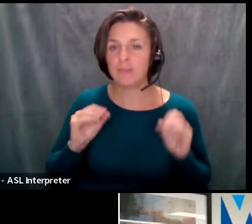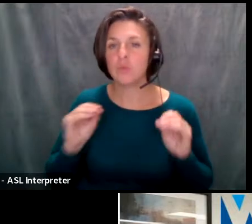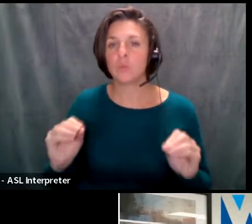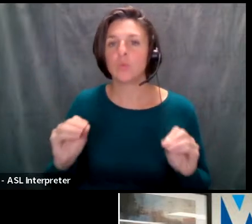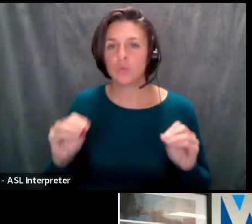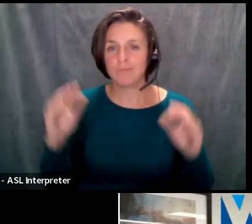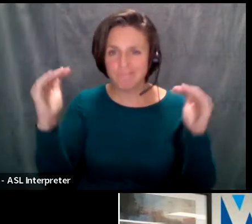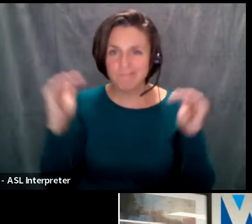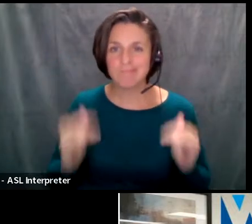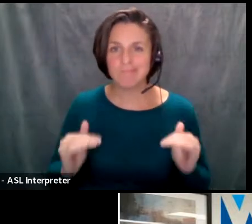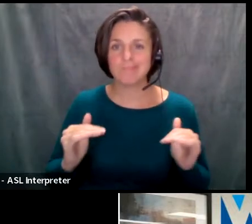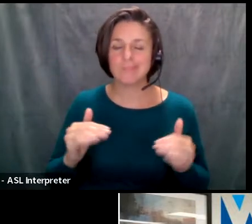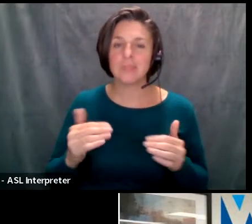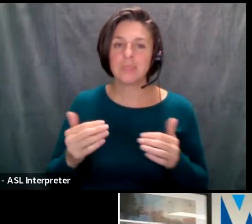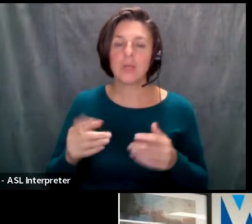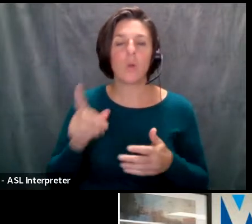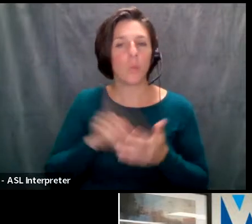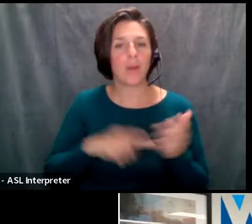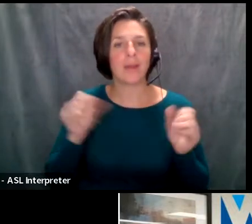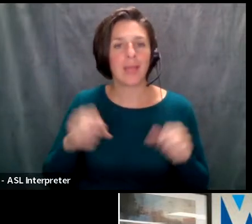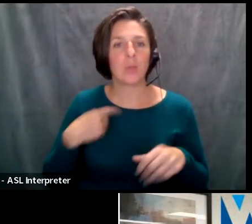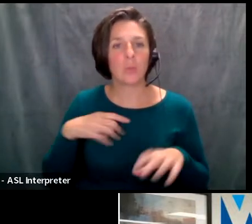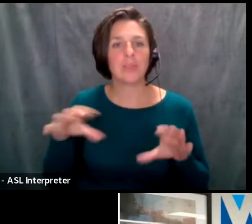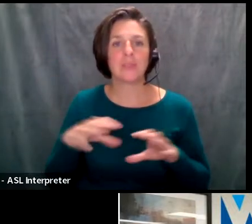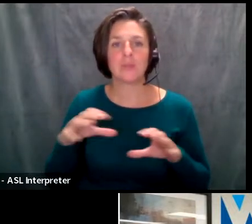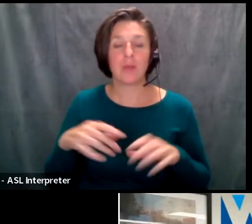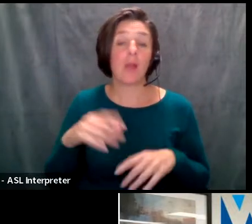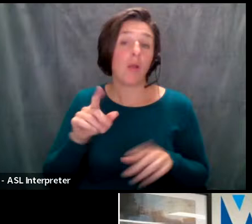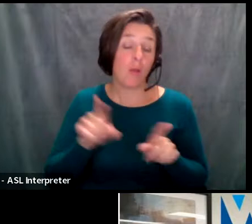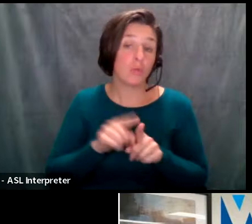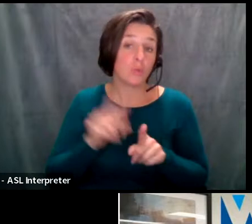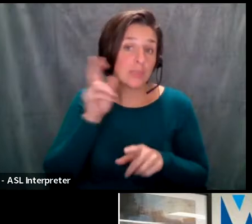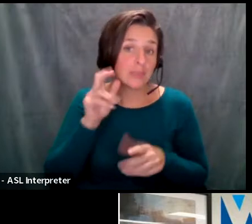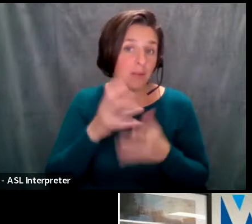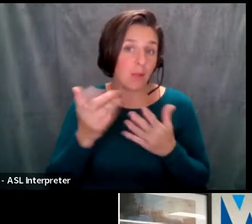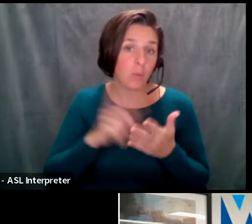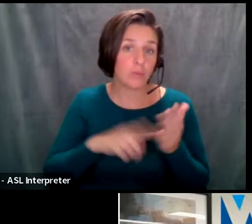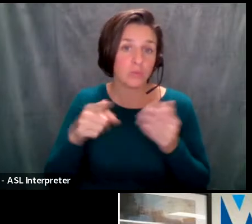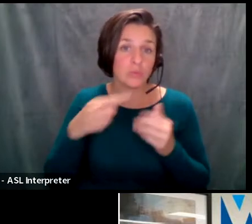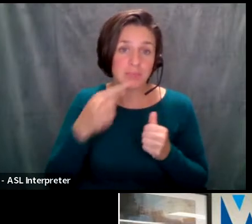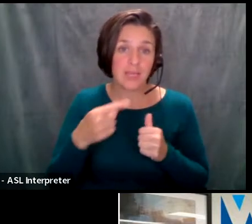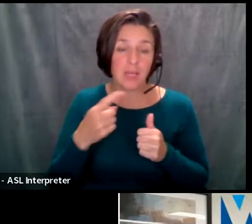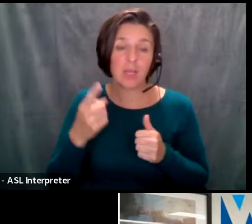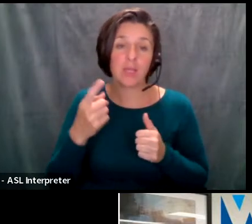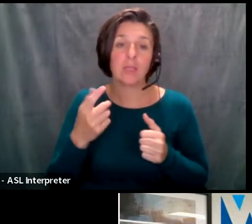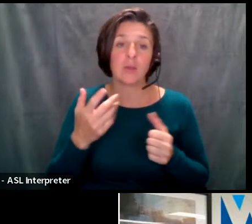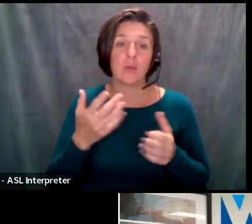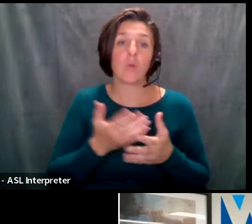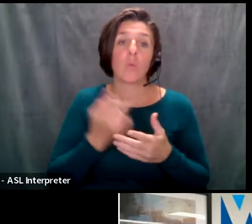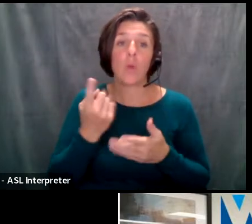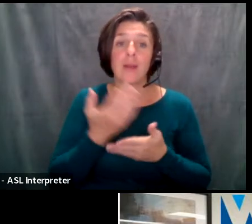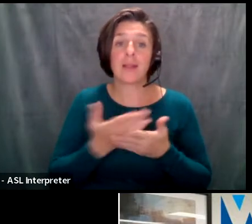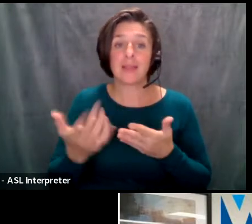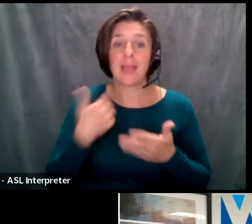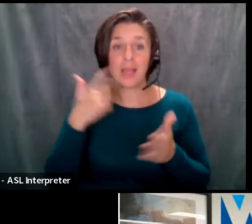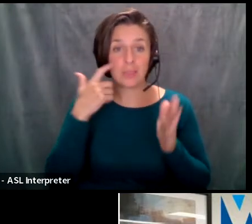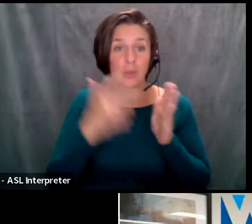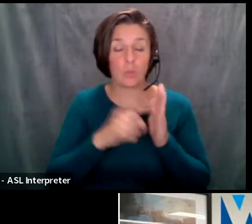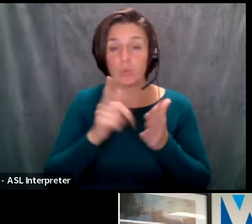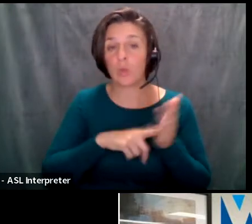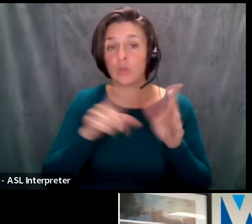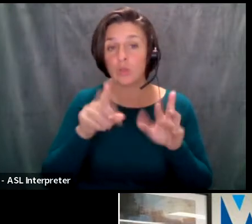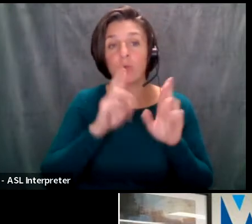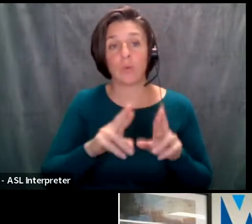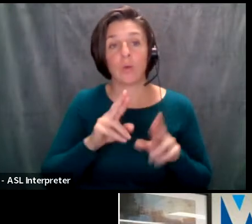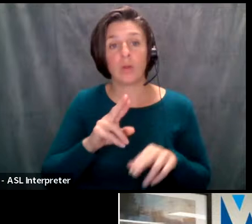do. But I also listened to a lot of what you said, and one of the things that I'm noticing in what you're reporting is that